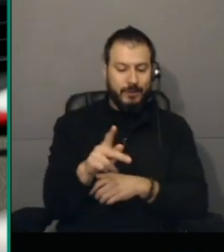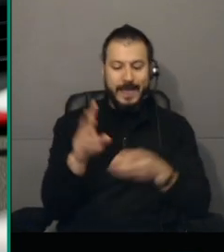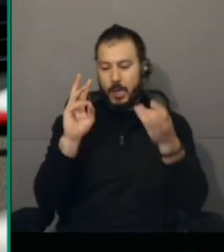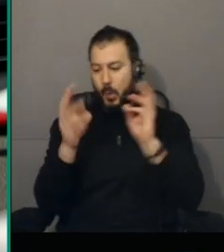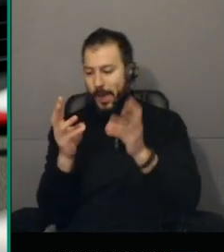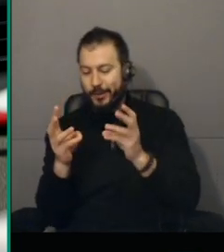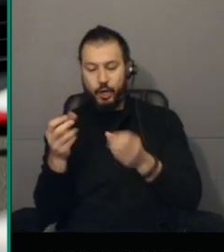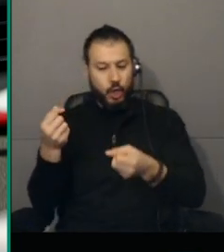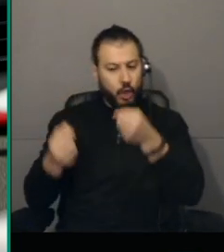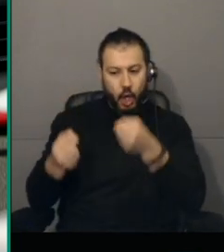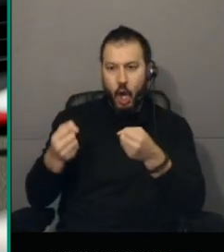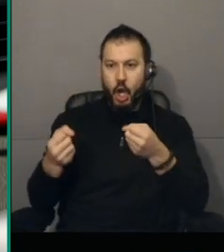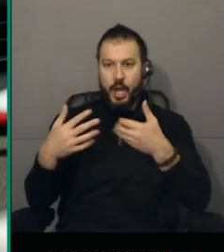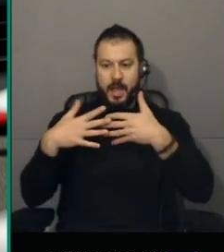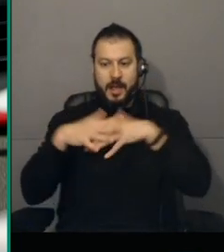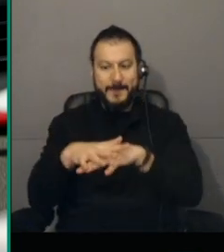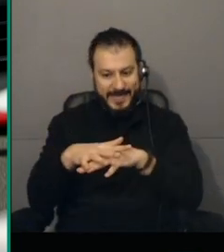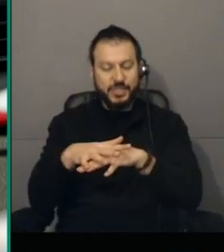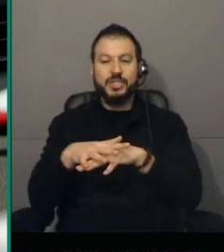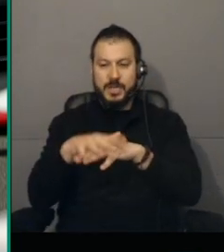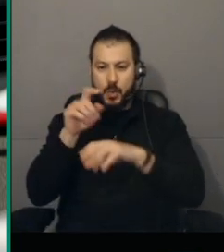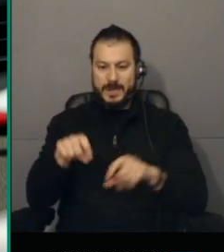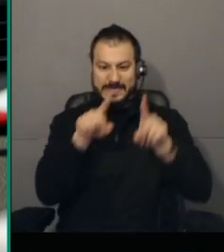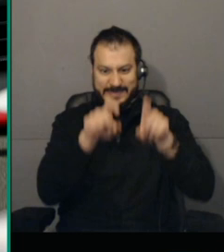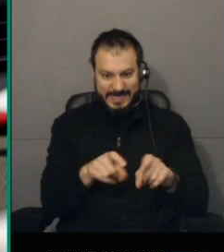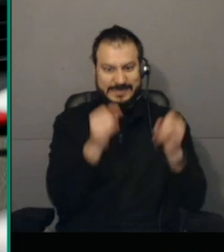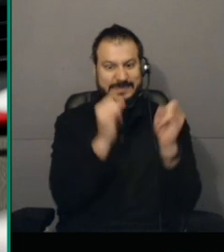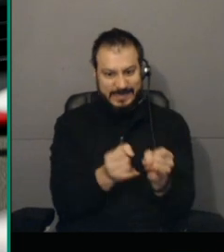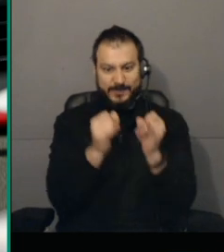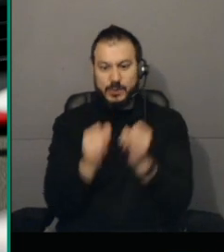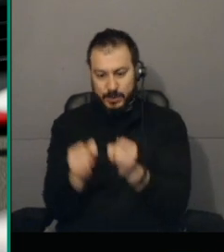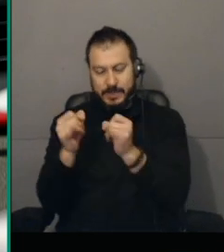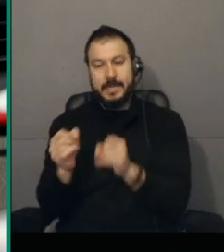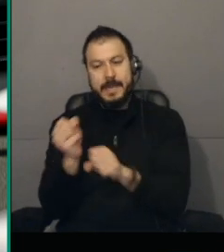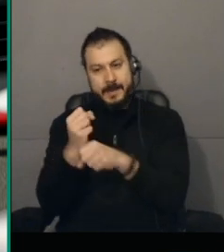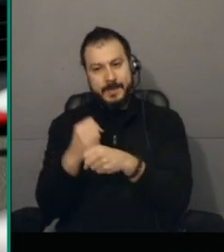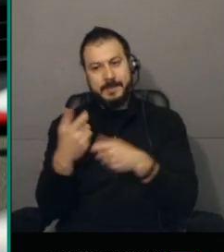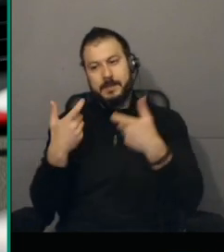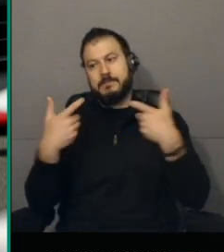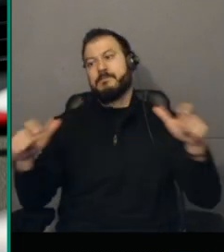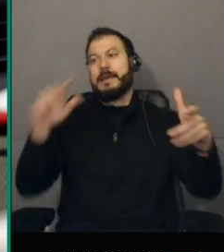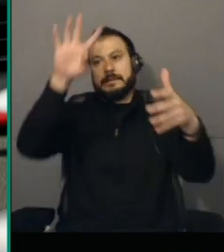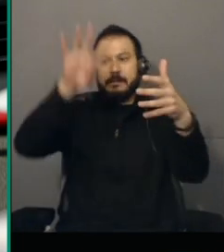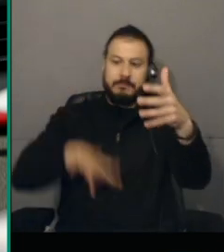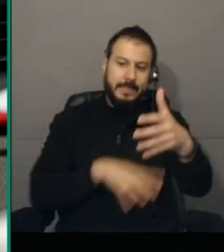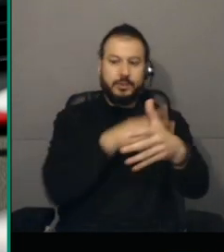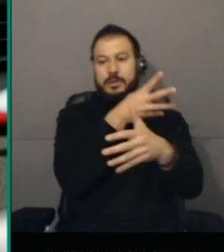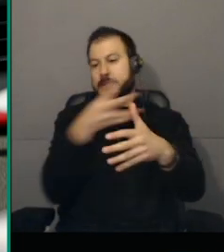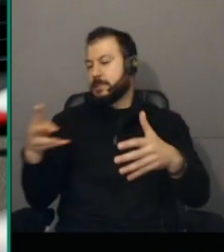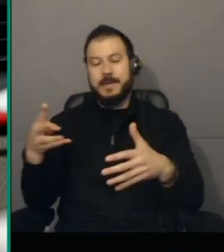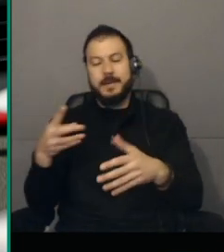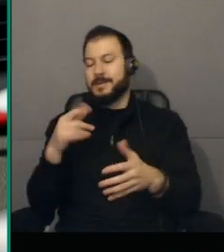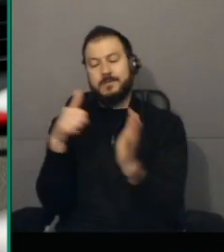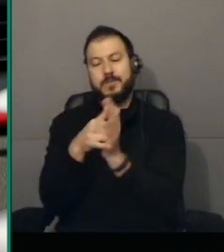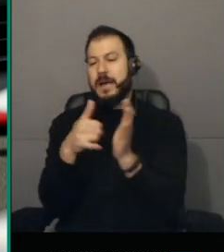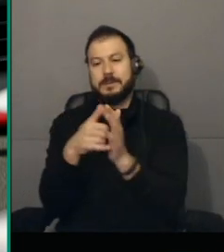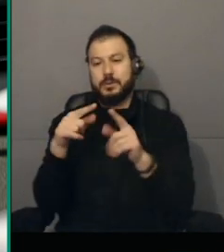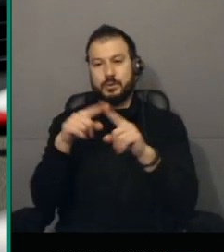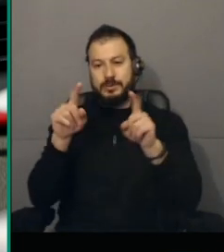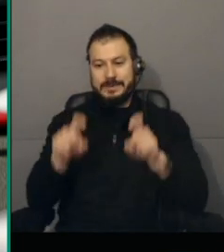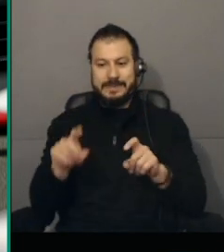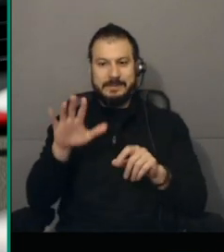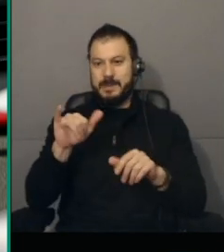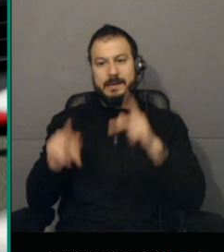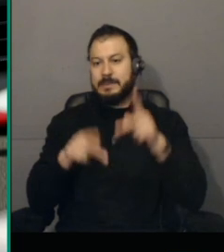track-car-weather condition combination, we must test it individually, which creates a massive content matrix that is basically untenable to test